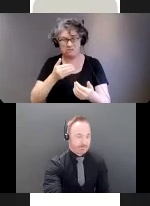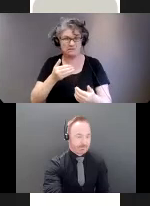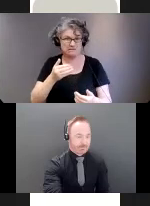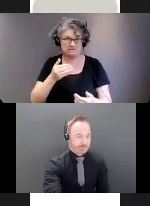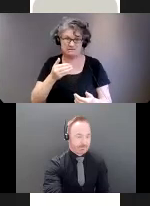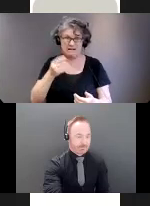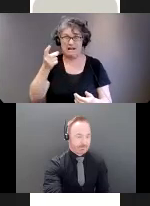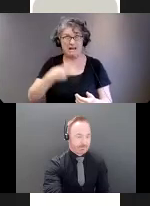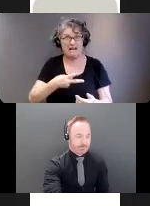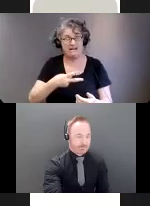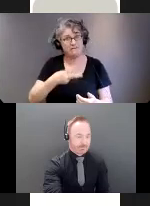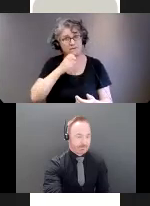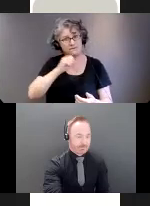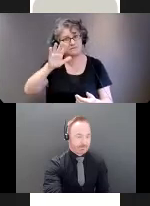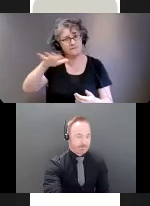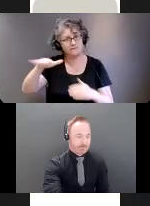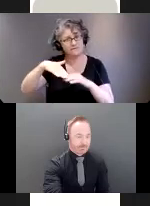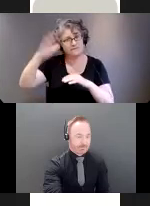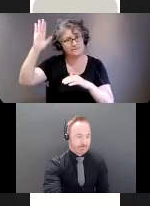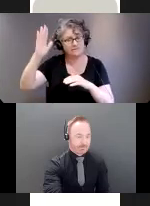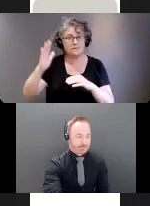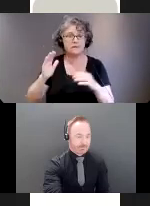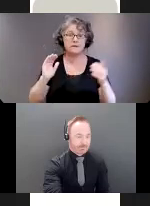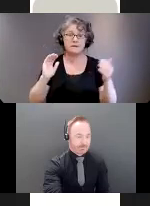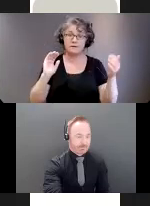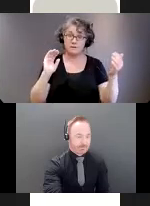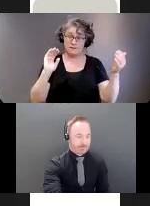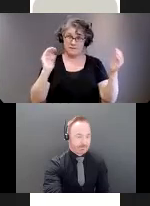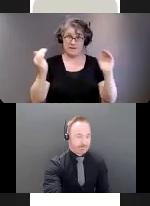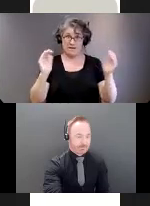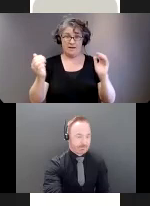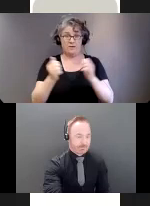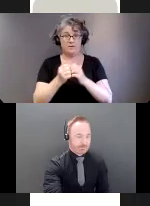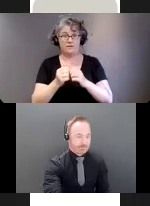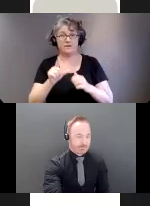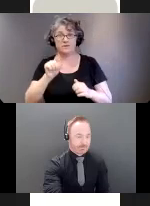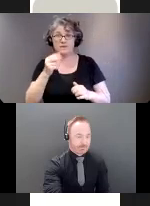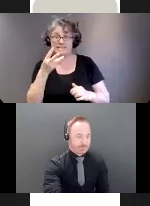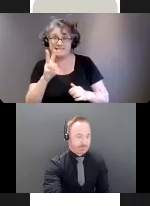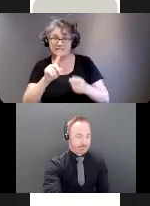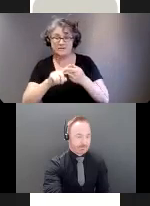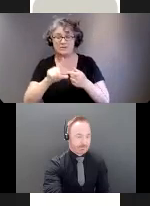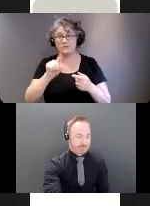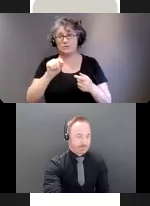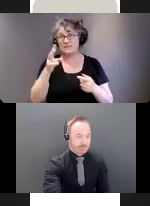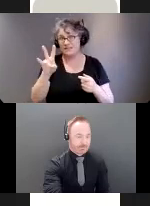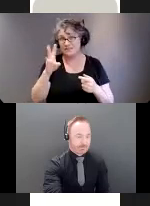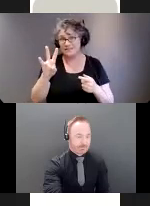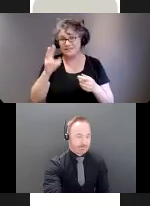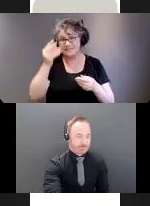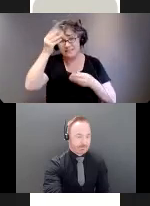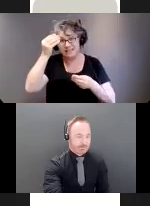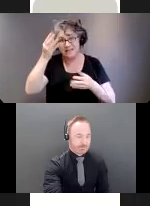older. So when we compare that with the 2016 to 2017 data, that's